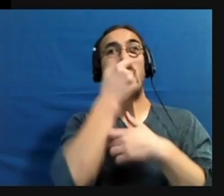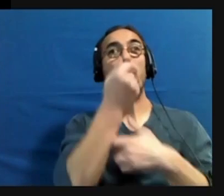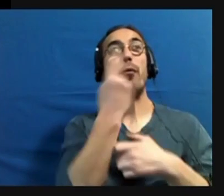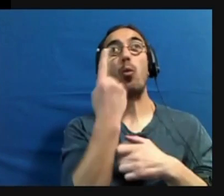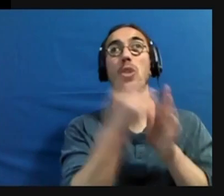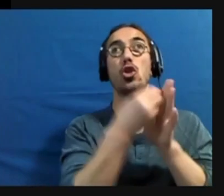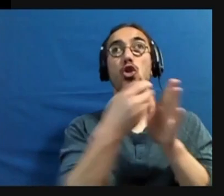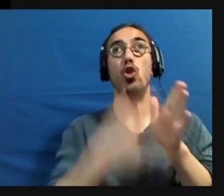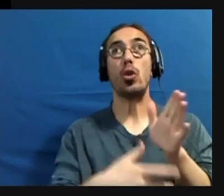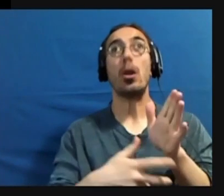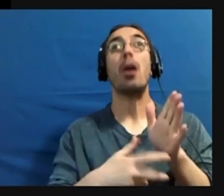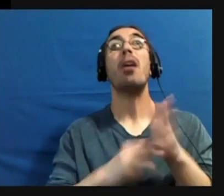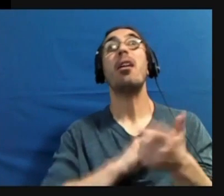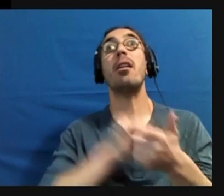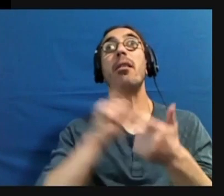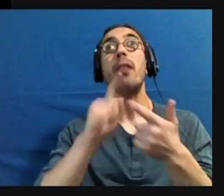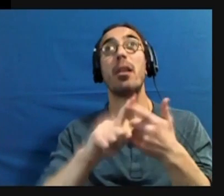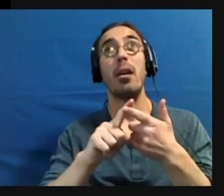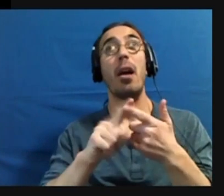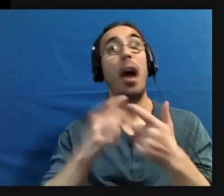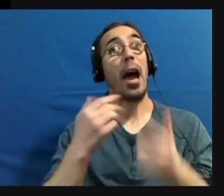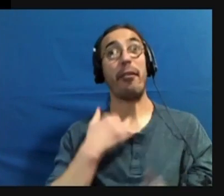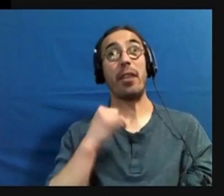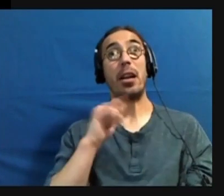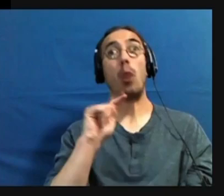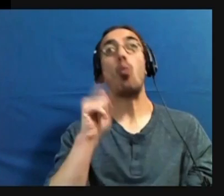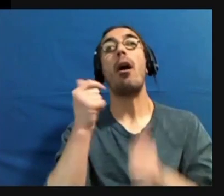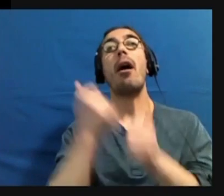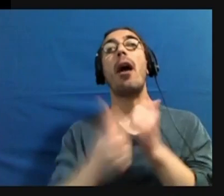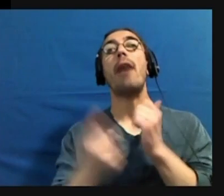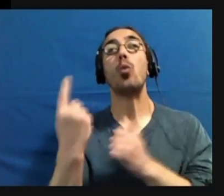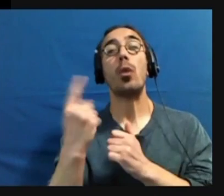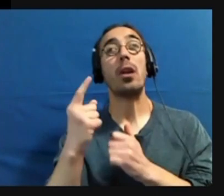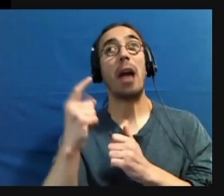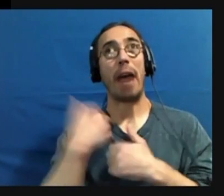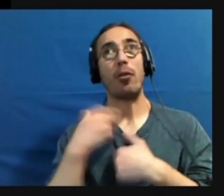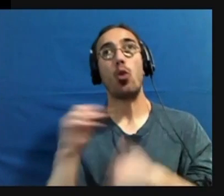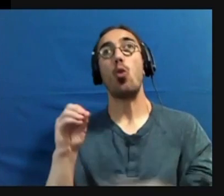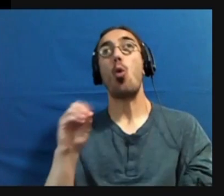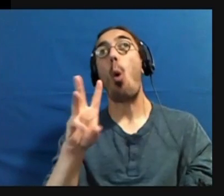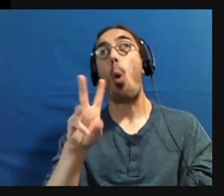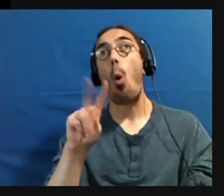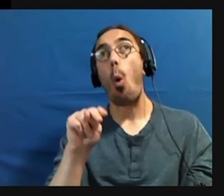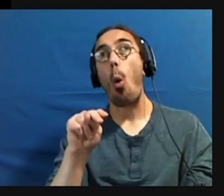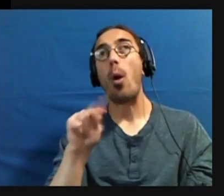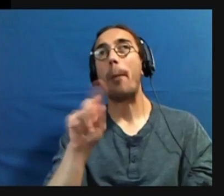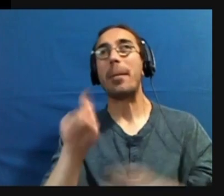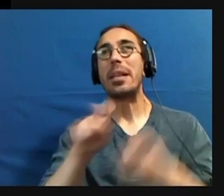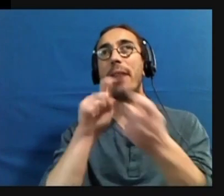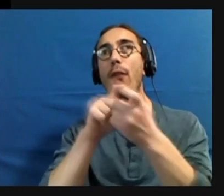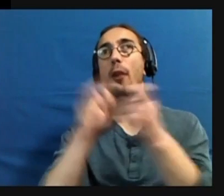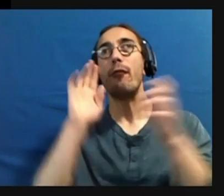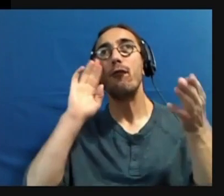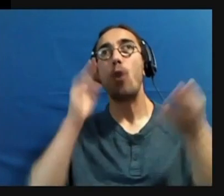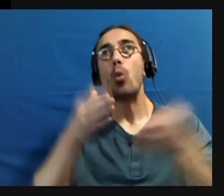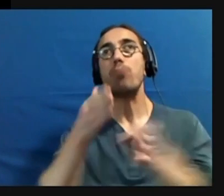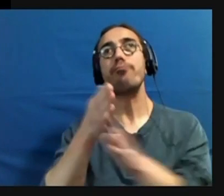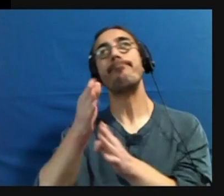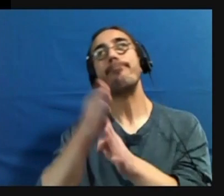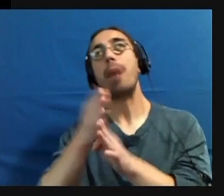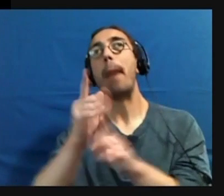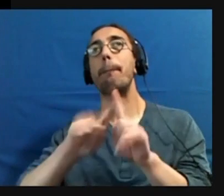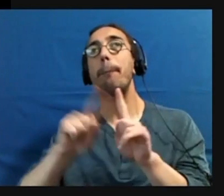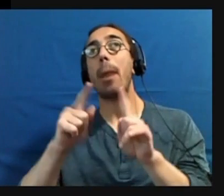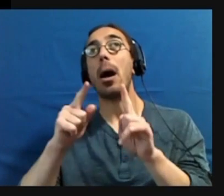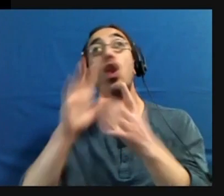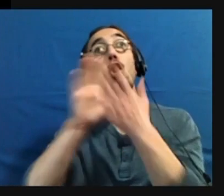then having it where everyone gets to have their own particular focus area, but still learning the same